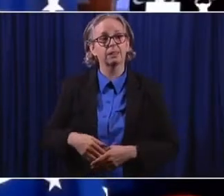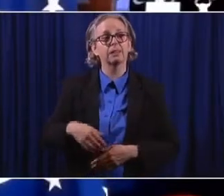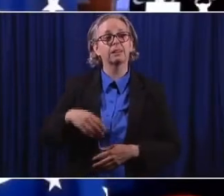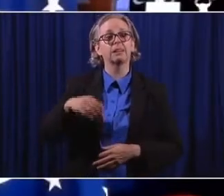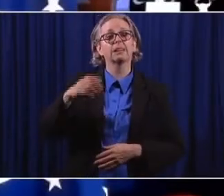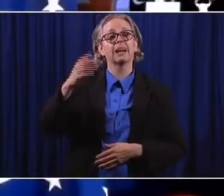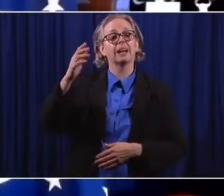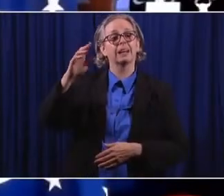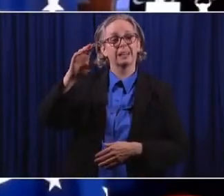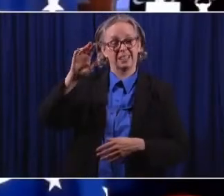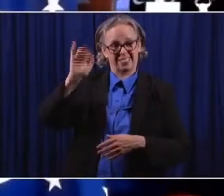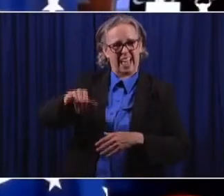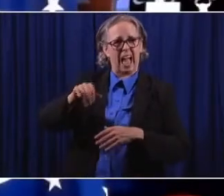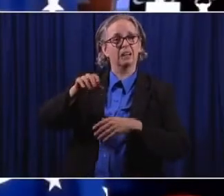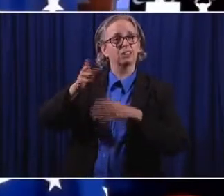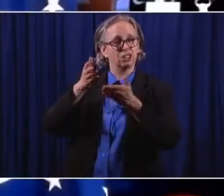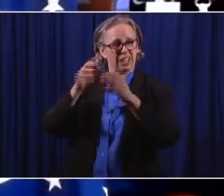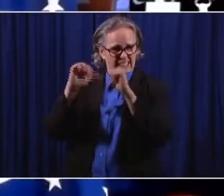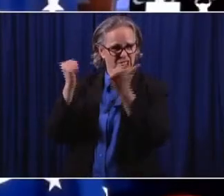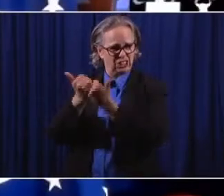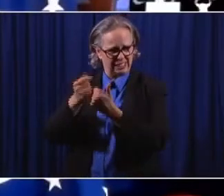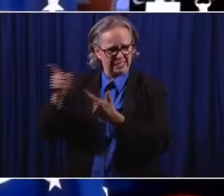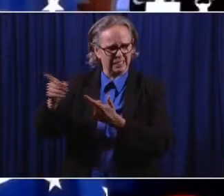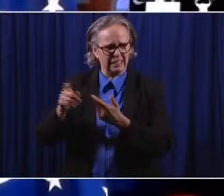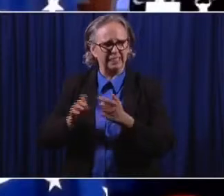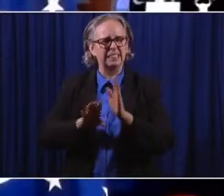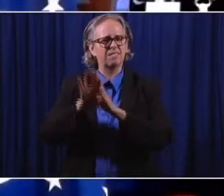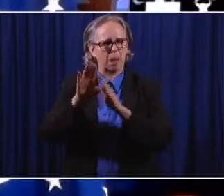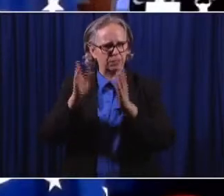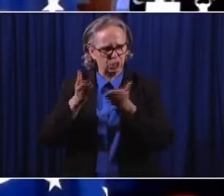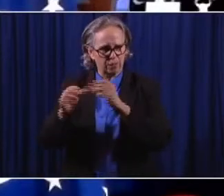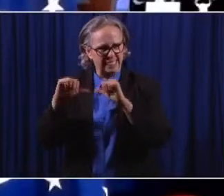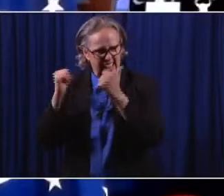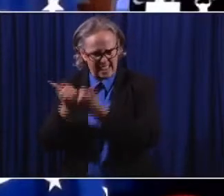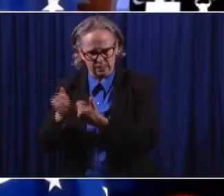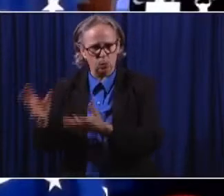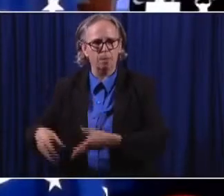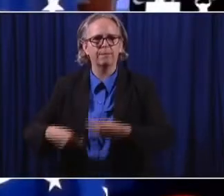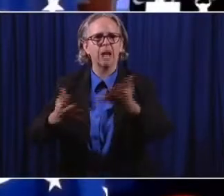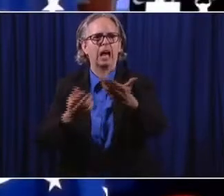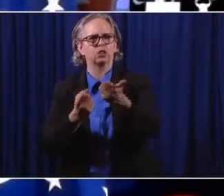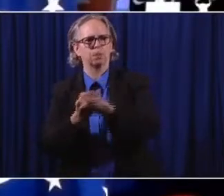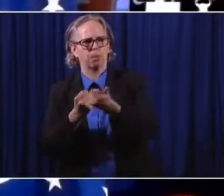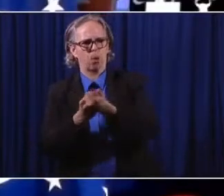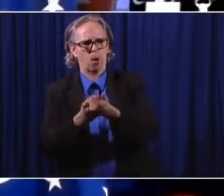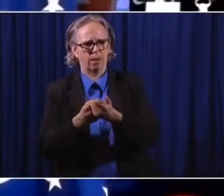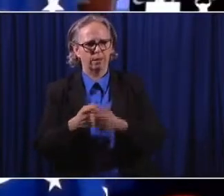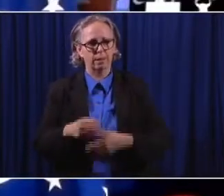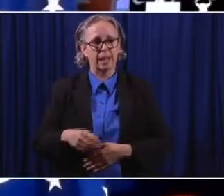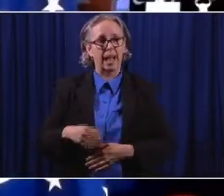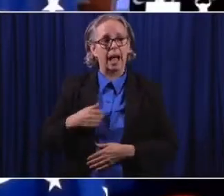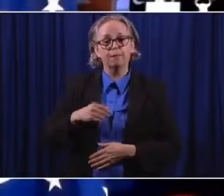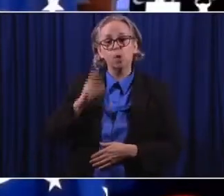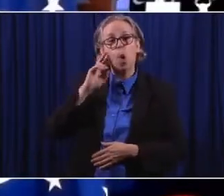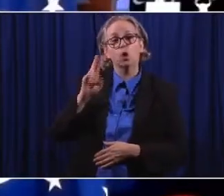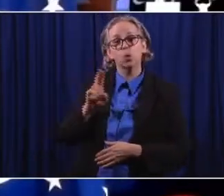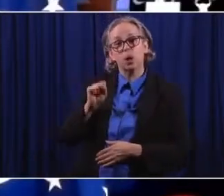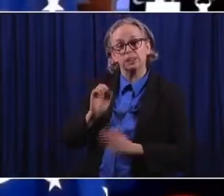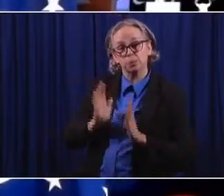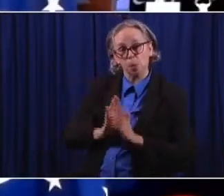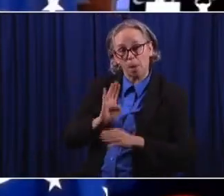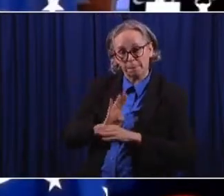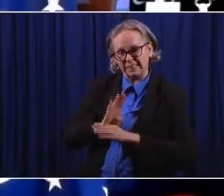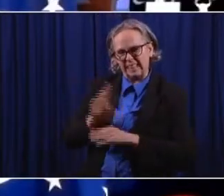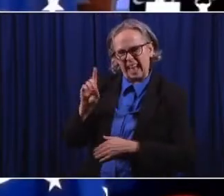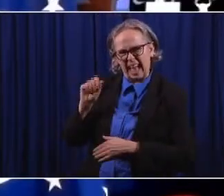business development centers. And the U.S. Small Business Administration recognizes individuals and business owners for their